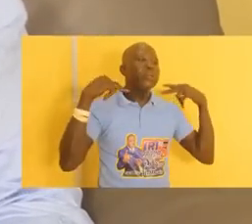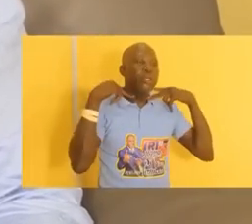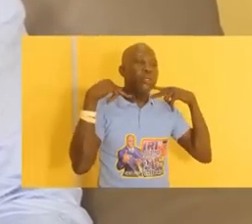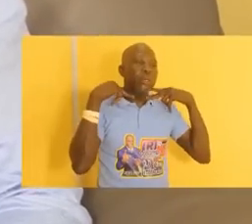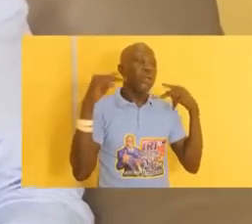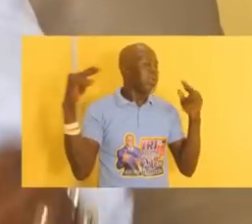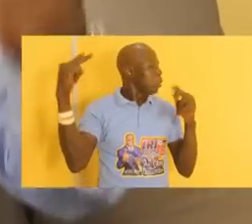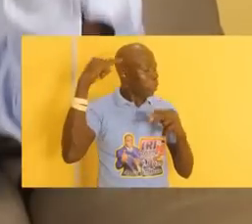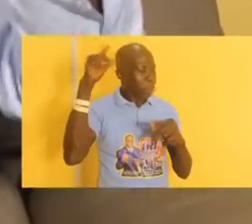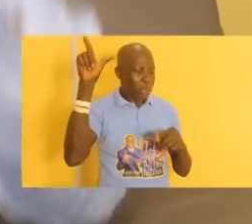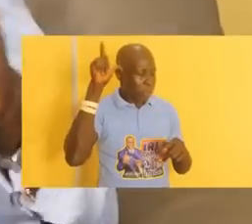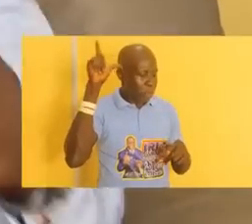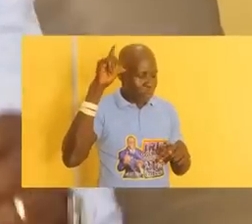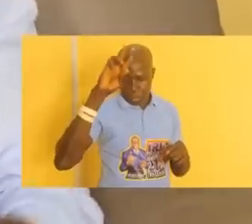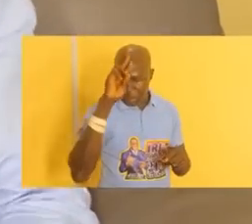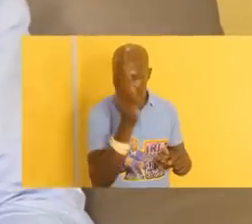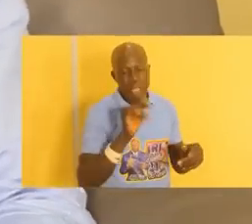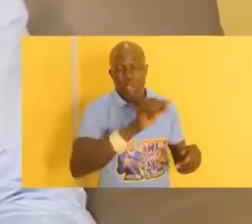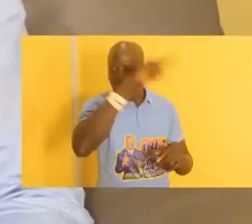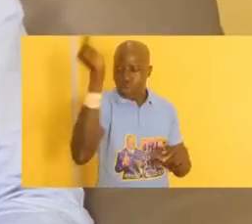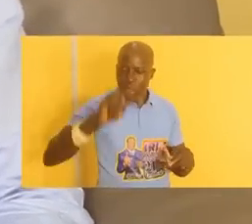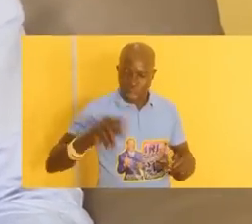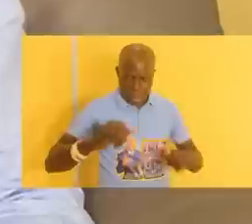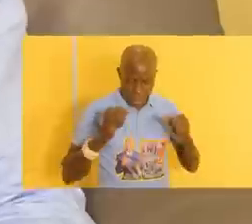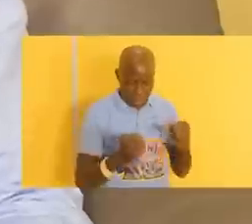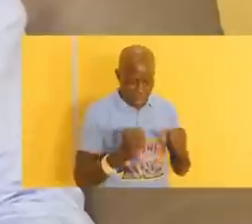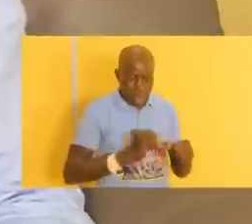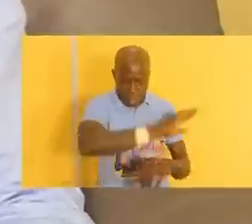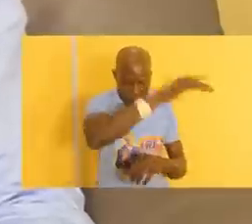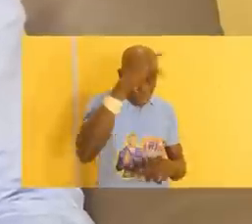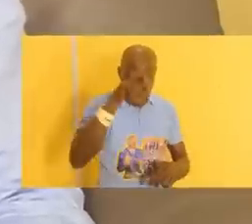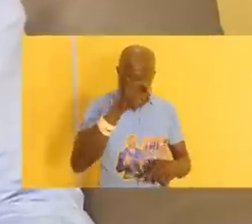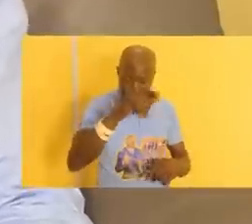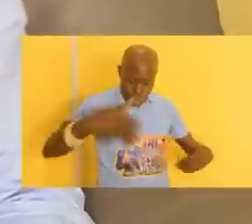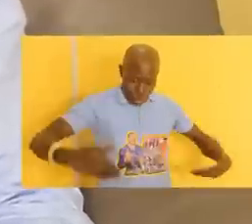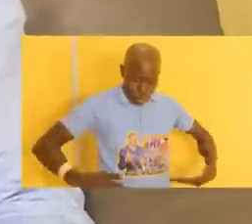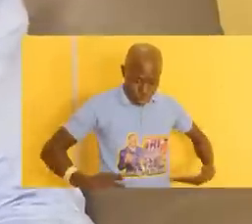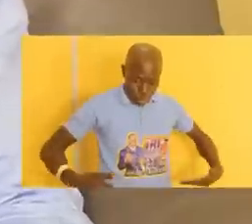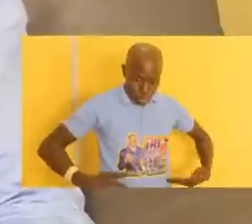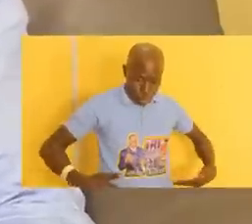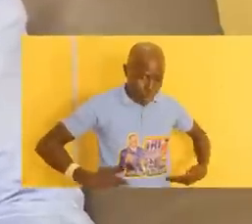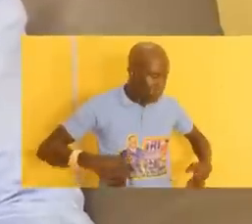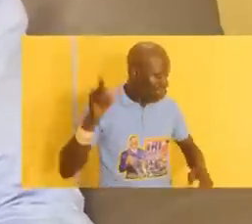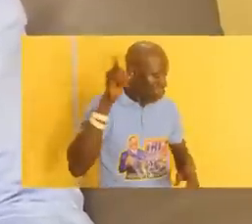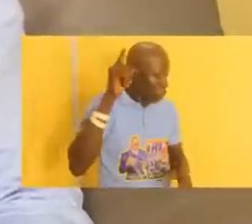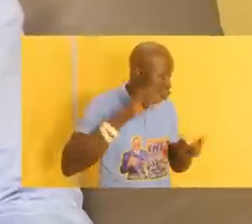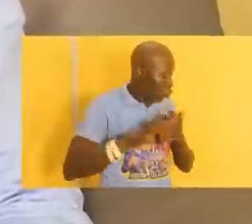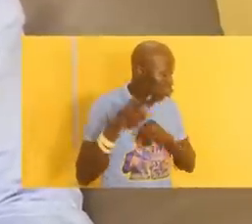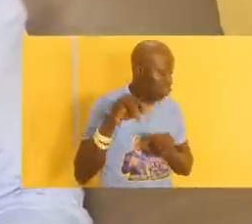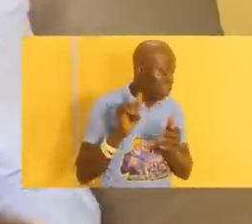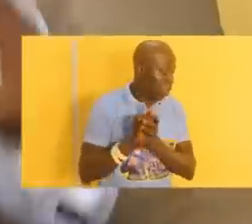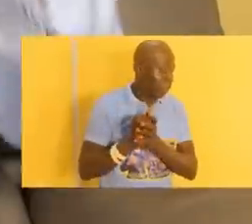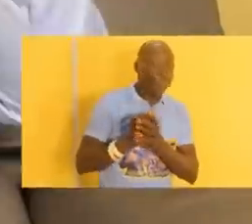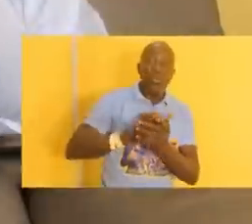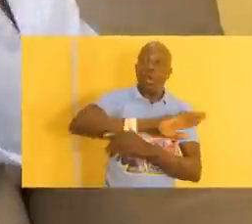mi sa. Listen to me. O nilo agbara. You need the power. Tori eyin odo. You. Eyin odo egbo mi. Listen to me. Mi ma so pe gbogbo odo nilo